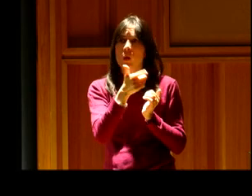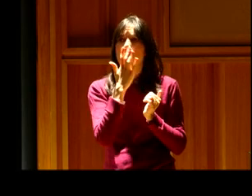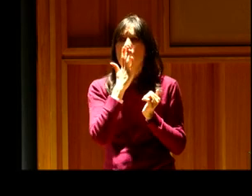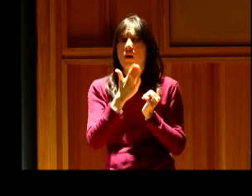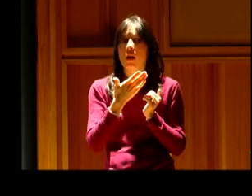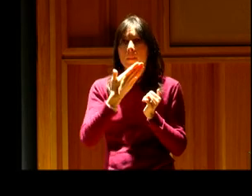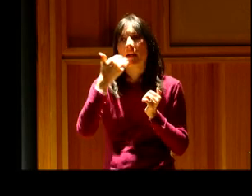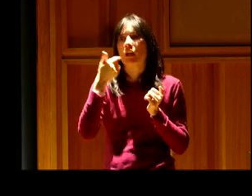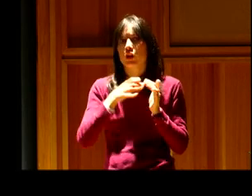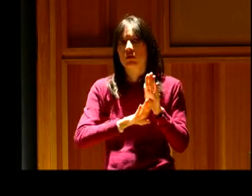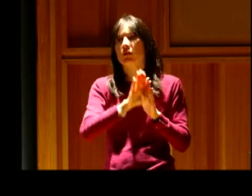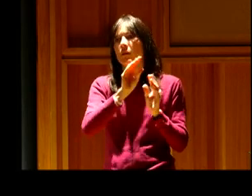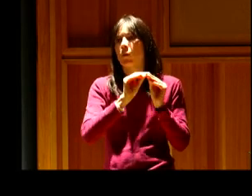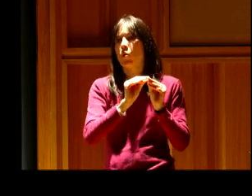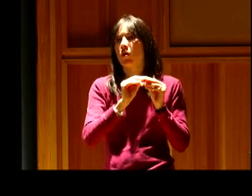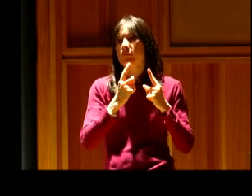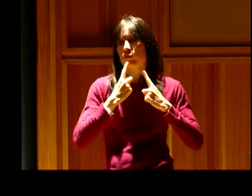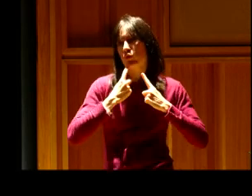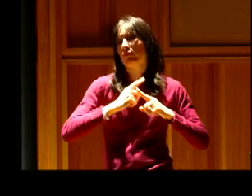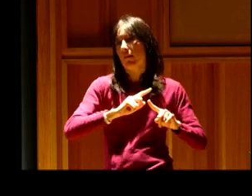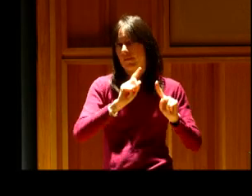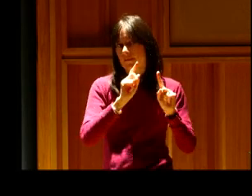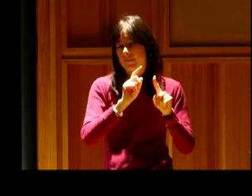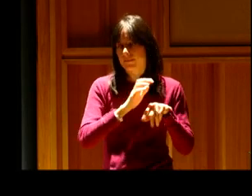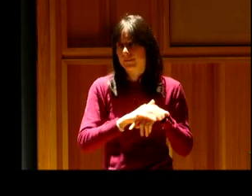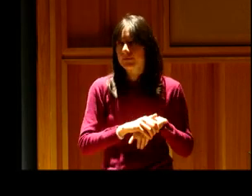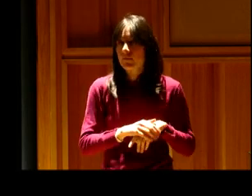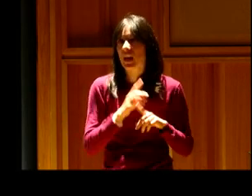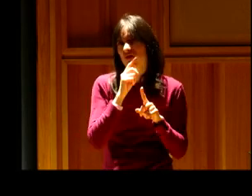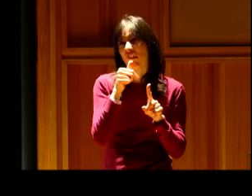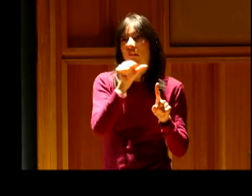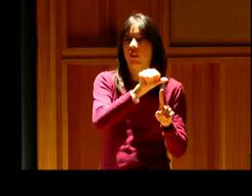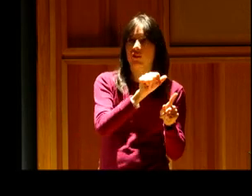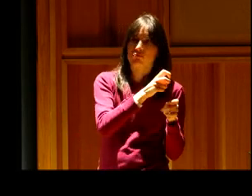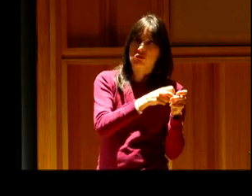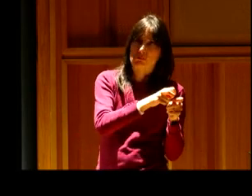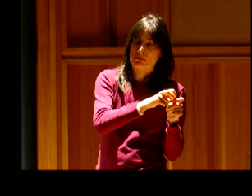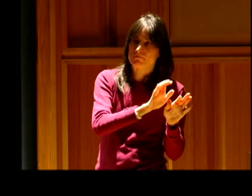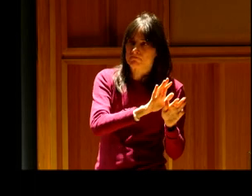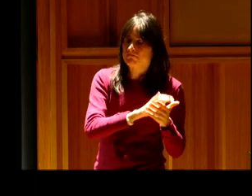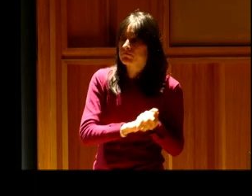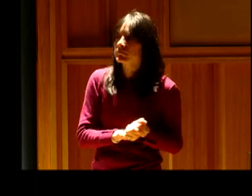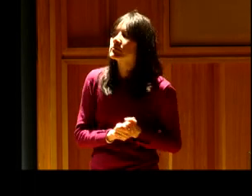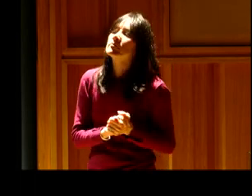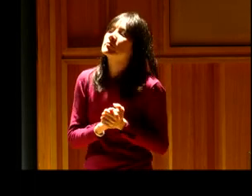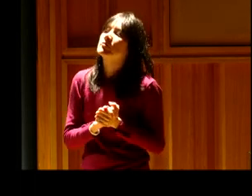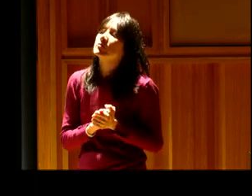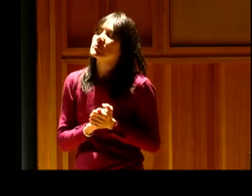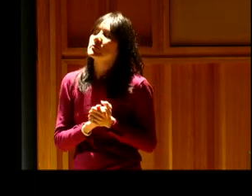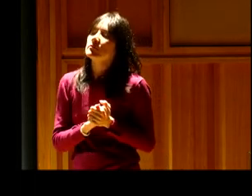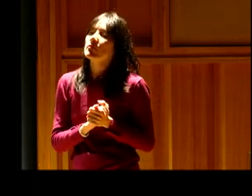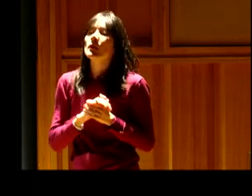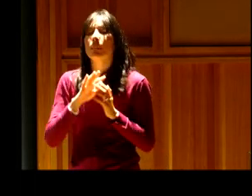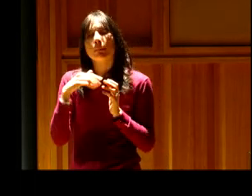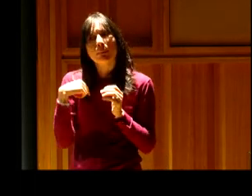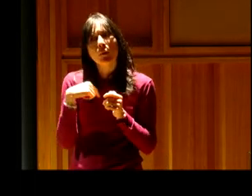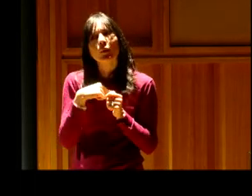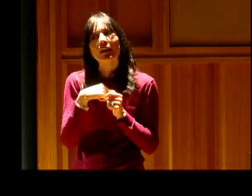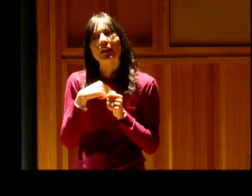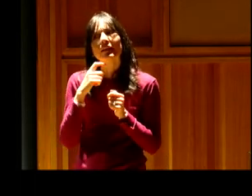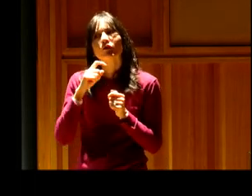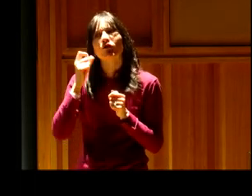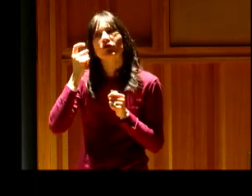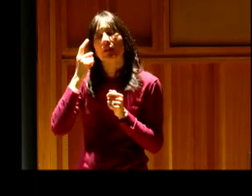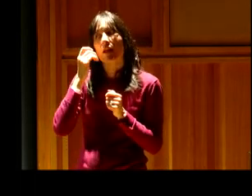solve another major problem we face. But we also have to recognize, especially globally, that the